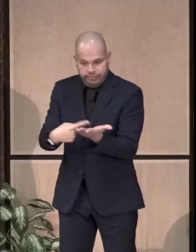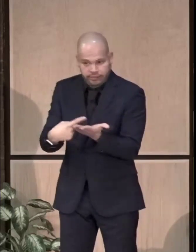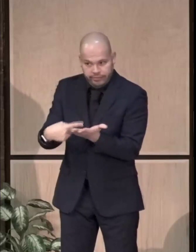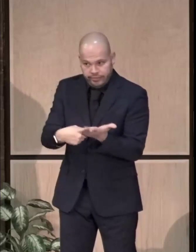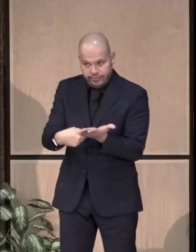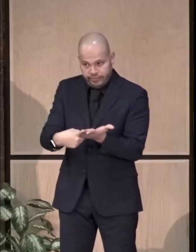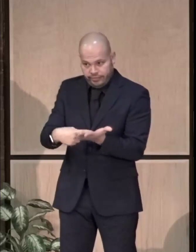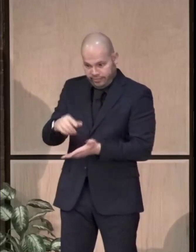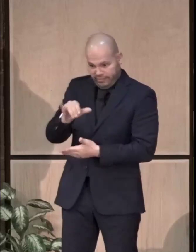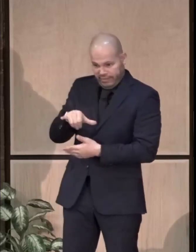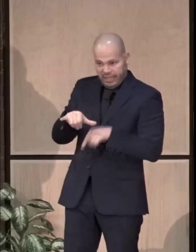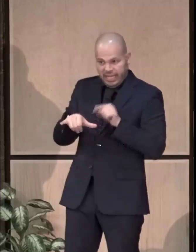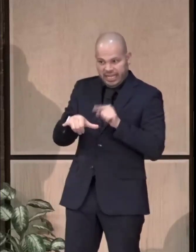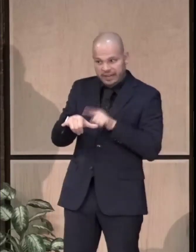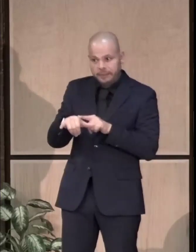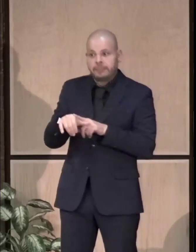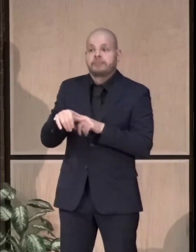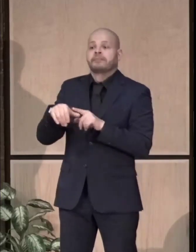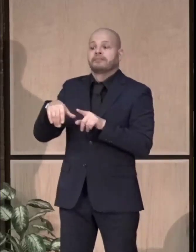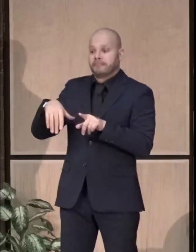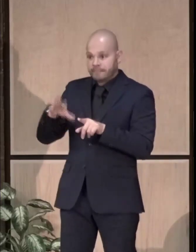was being released the next day.